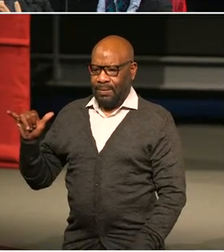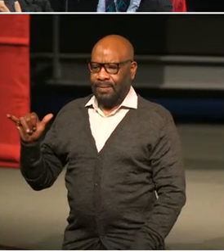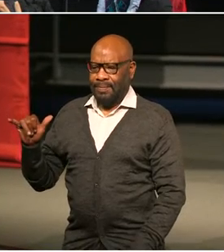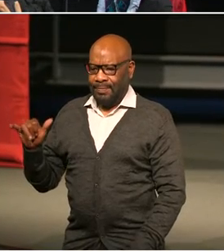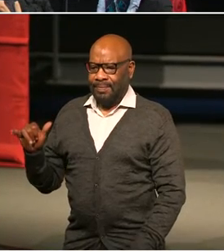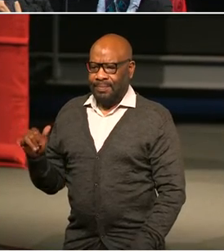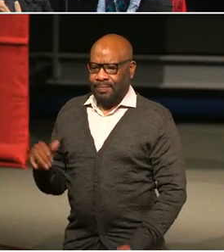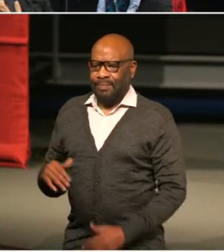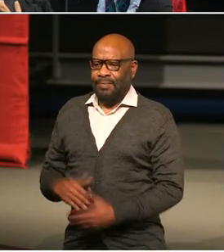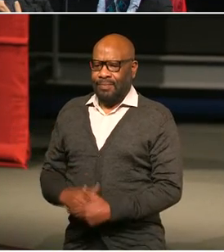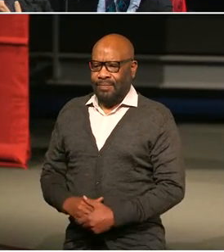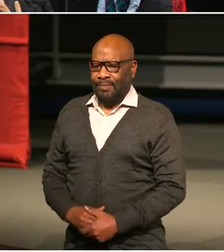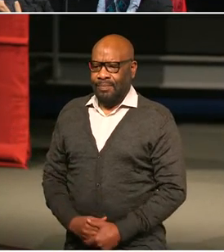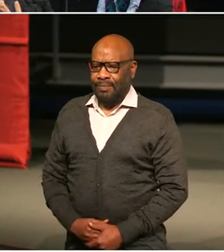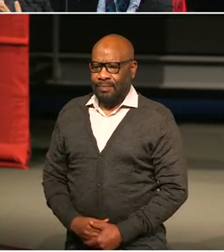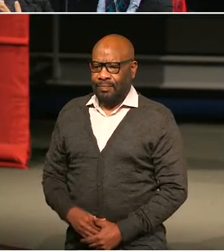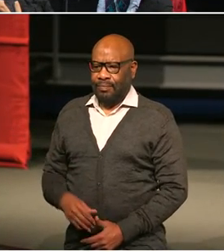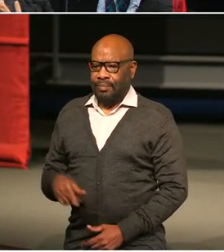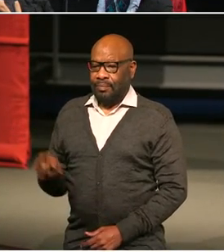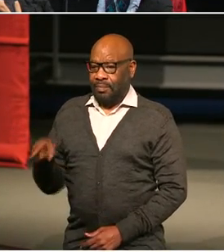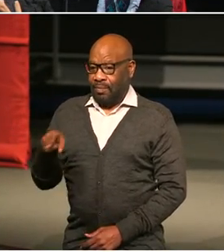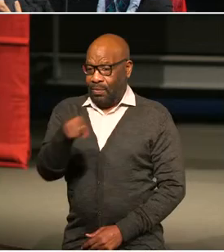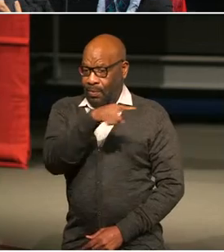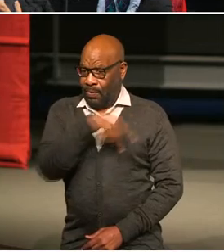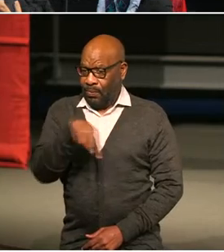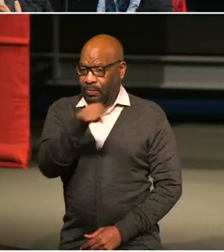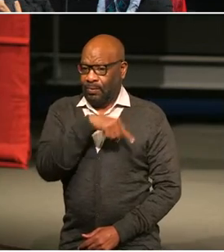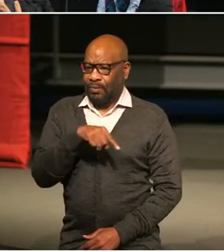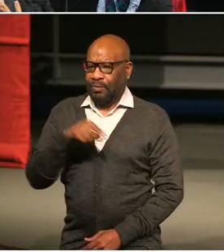Jingle dress dancer Sophia Seaboy,